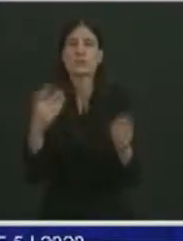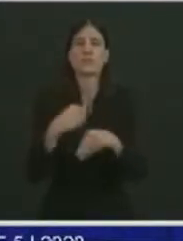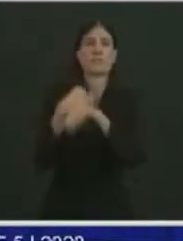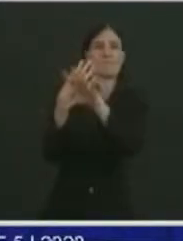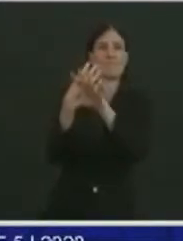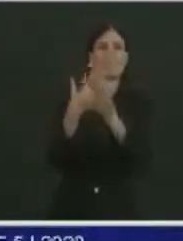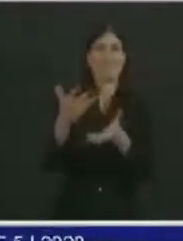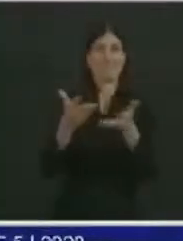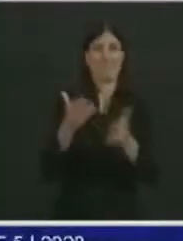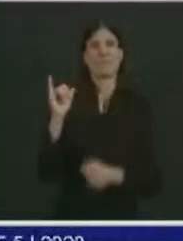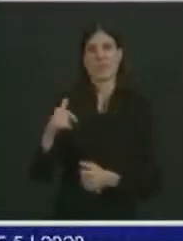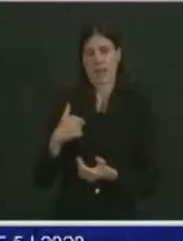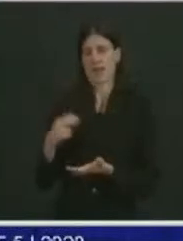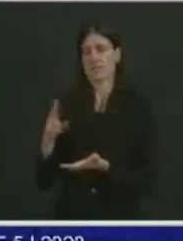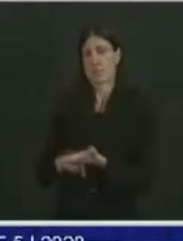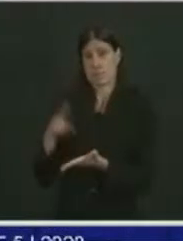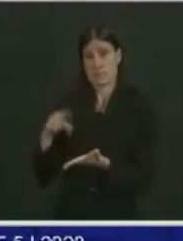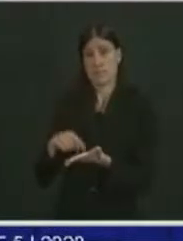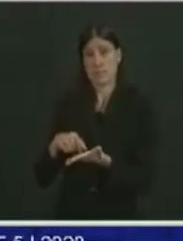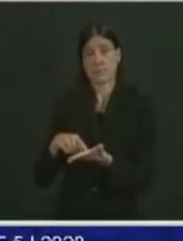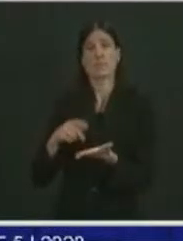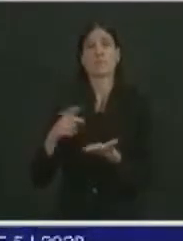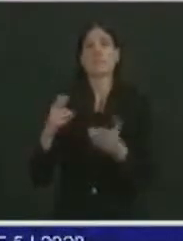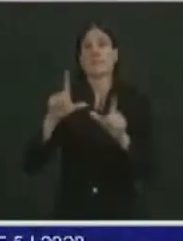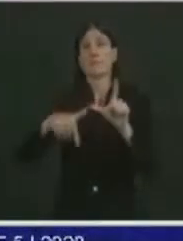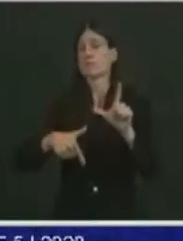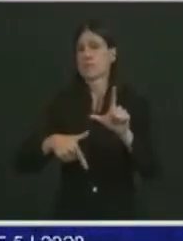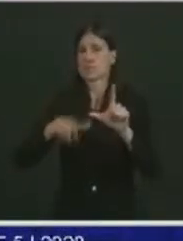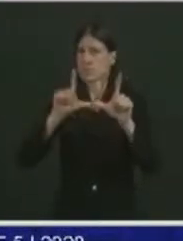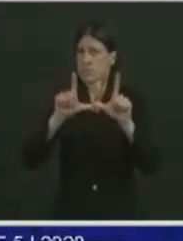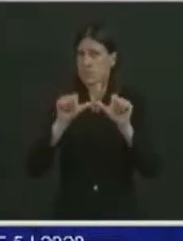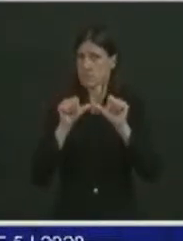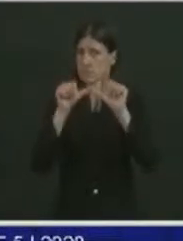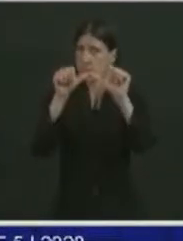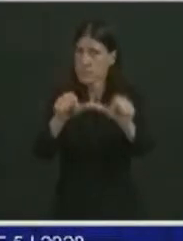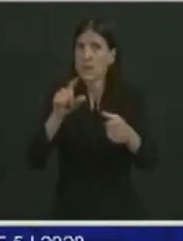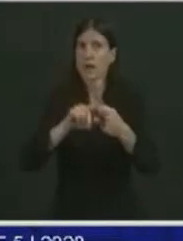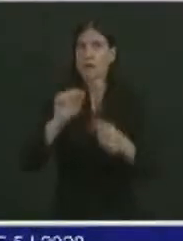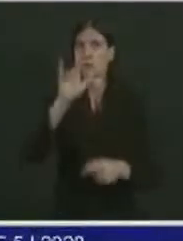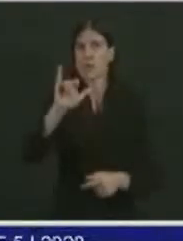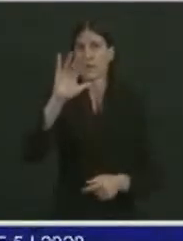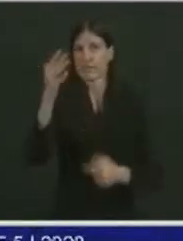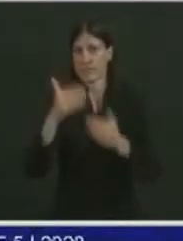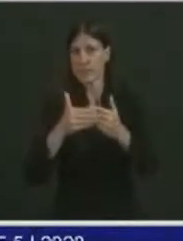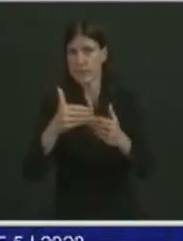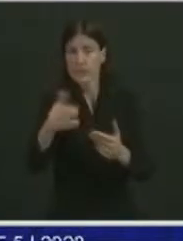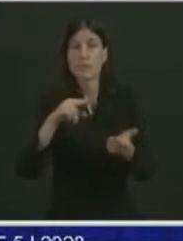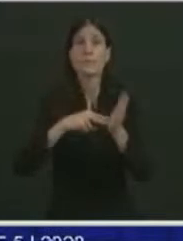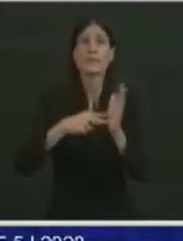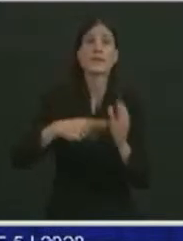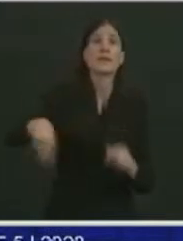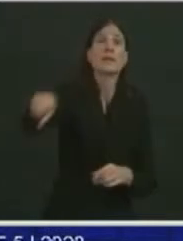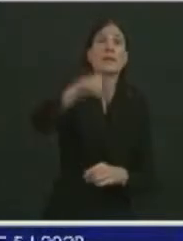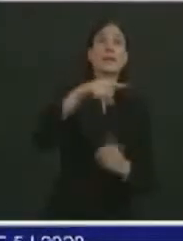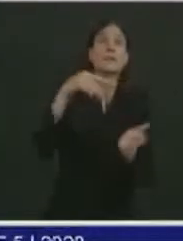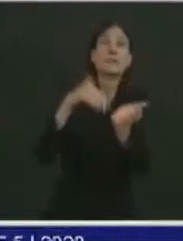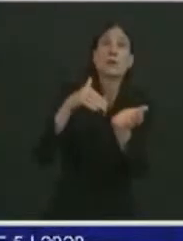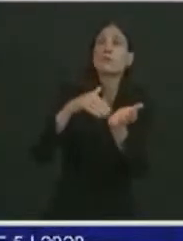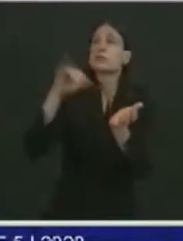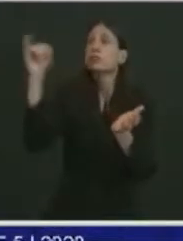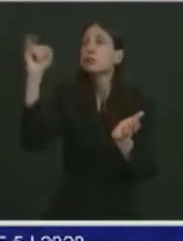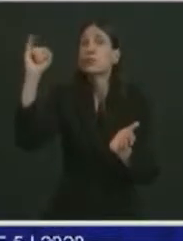to July 5th as it relates to telemedicine, which directs all health insurers in the state of Rhode Island